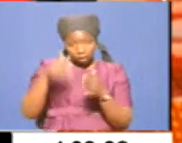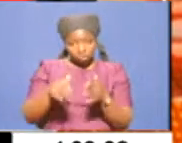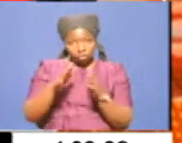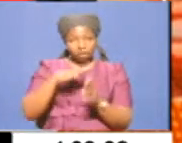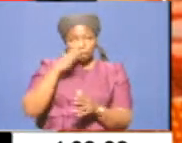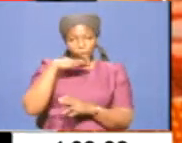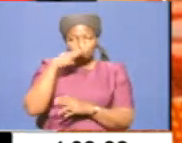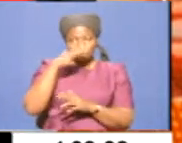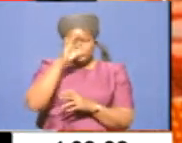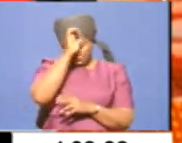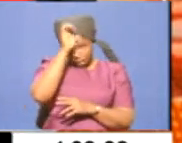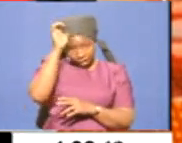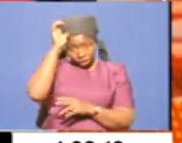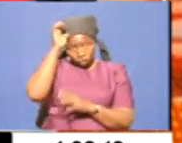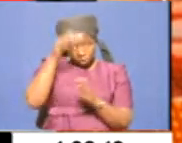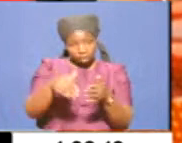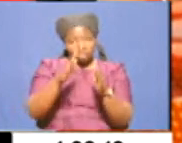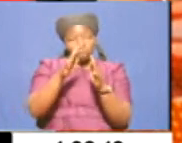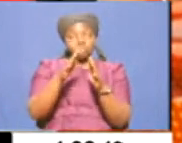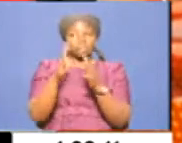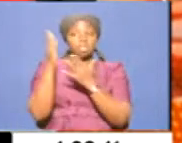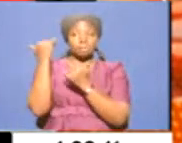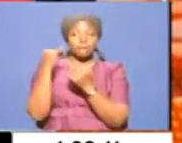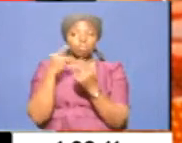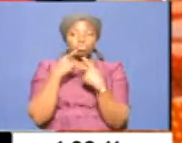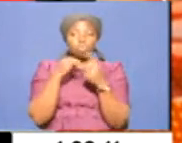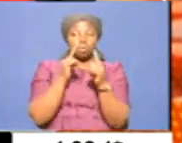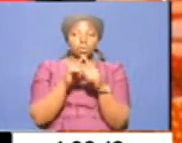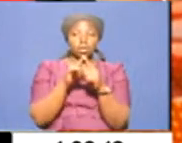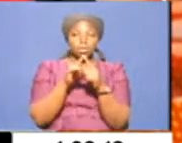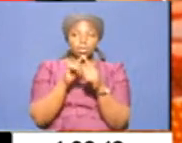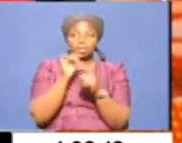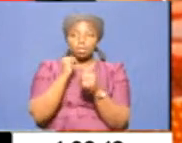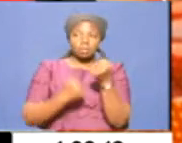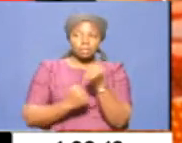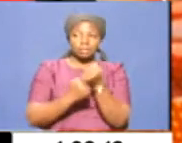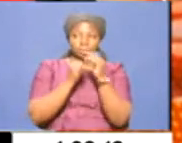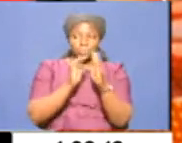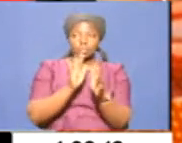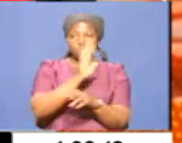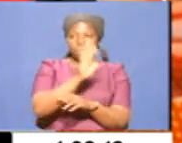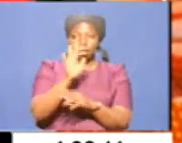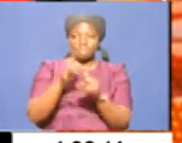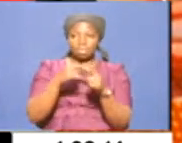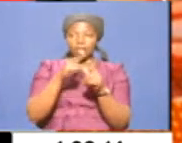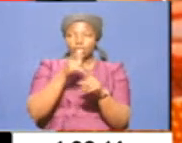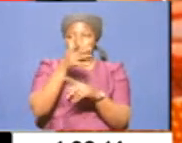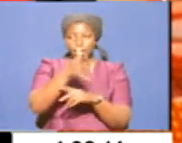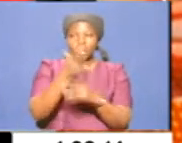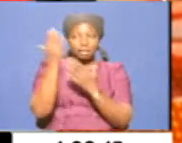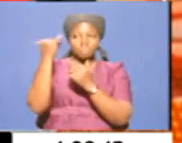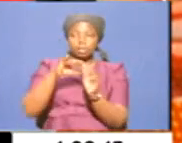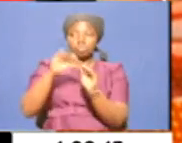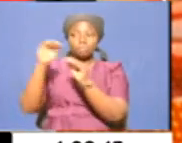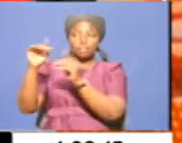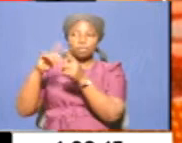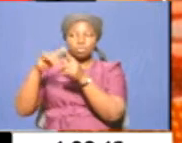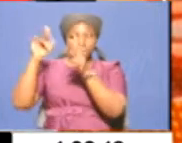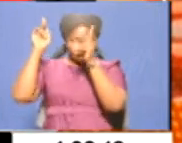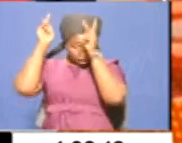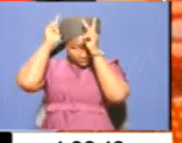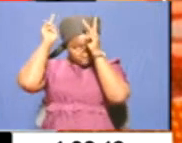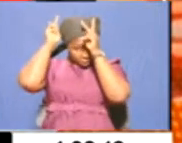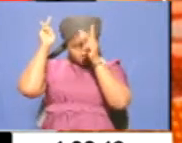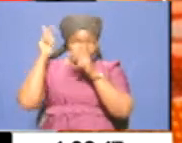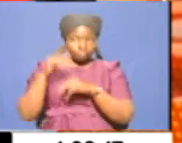expected to actually address and his supporters along the way to Huruma, and of course from there he's expected in Kakamega, and of course